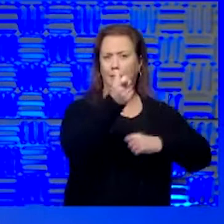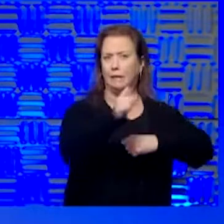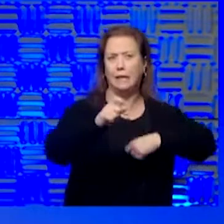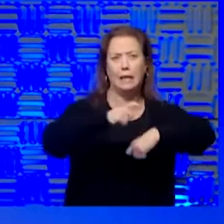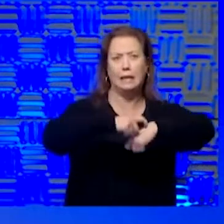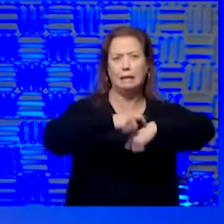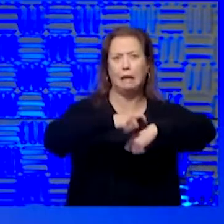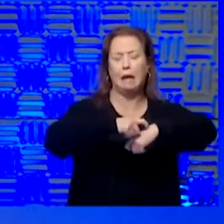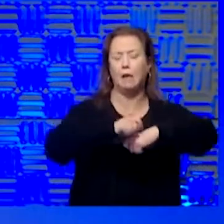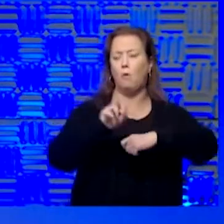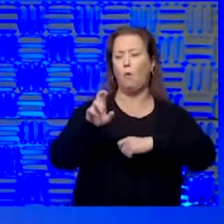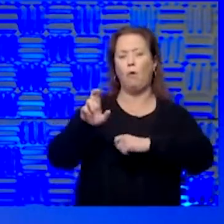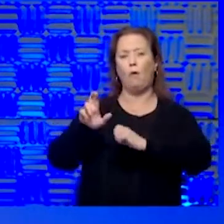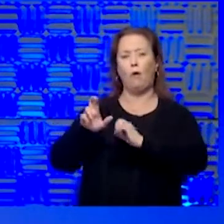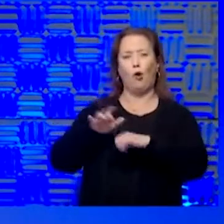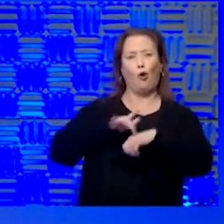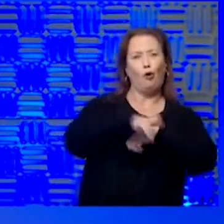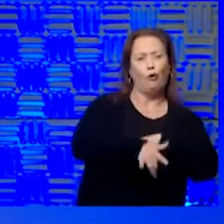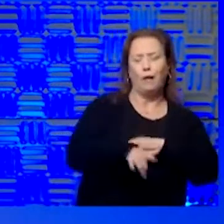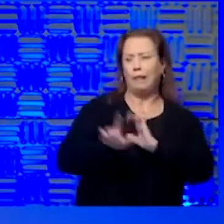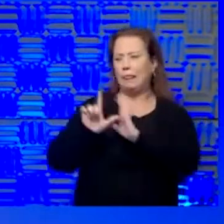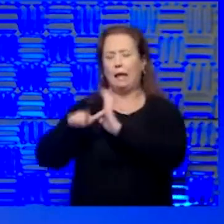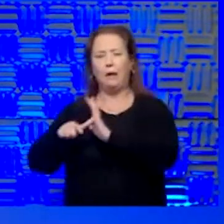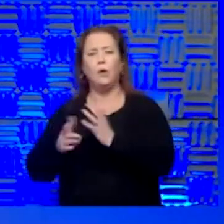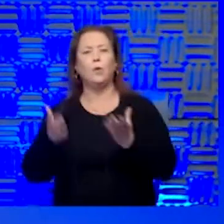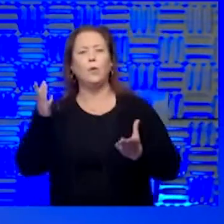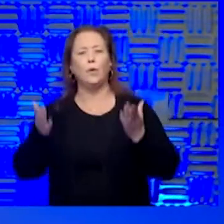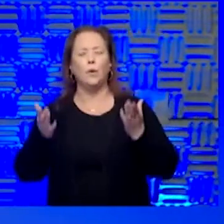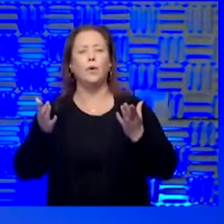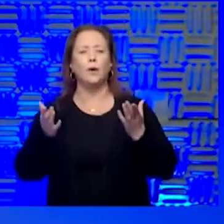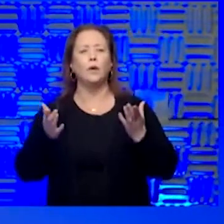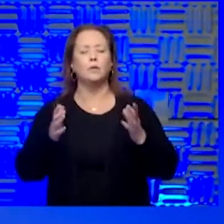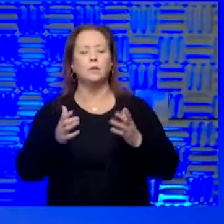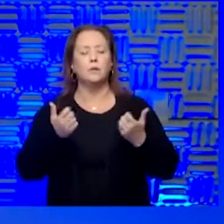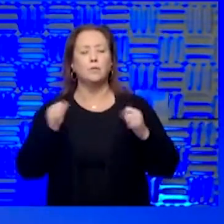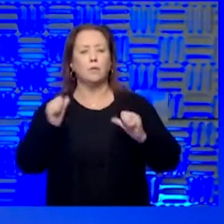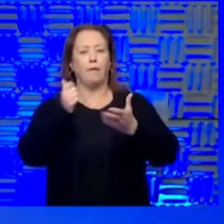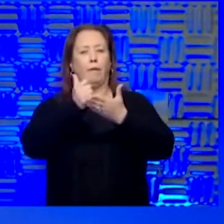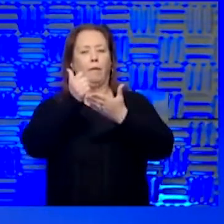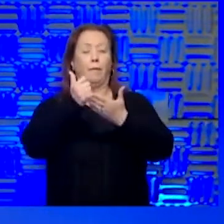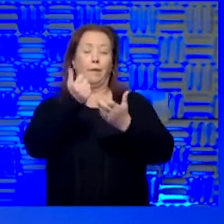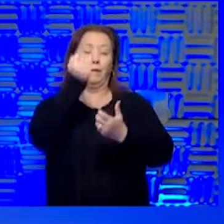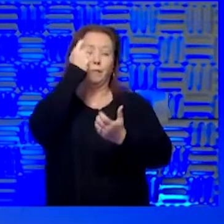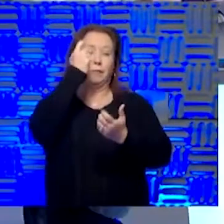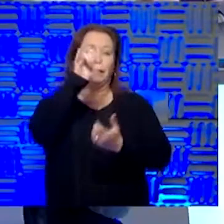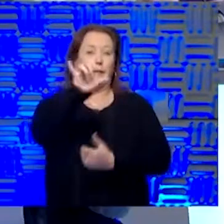you were diagnosed, or do we have to do it early or late? And so that's something we're also helping to learn as well.